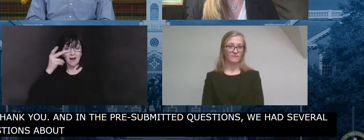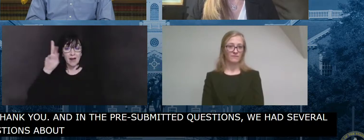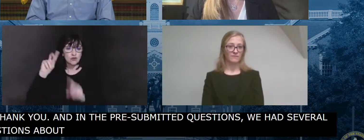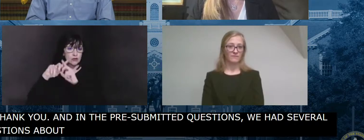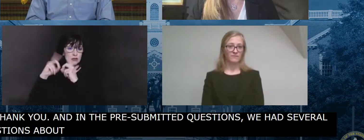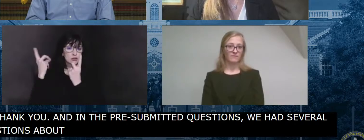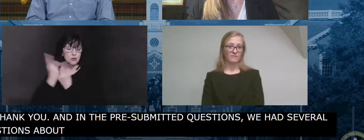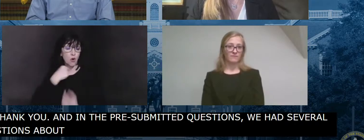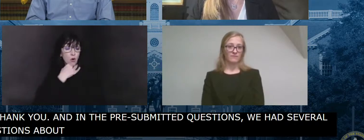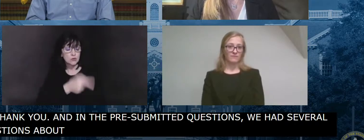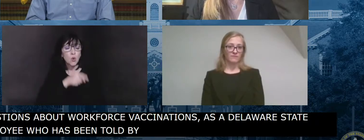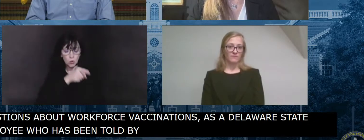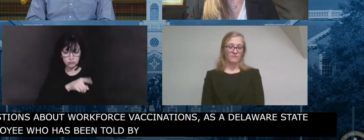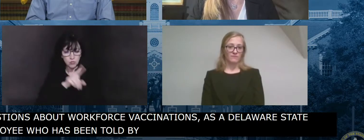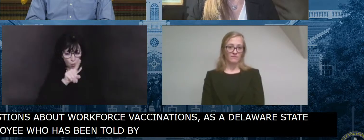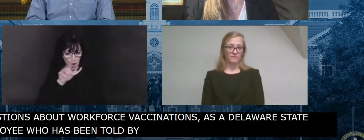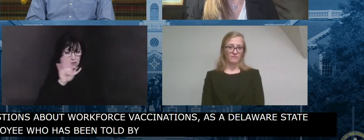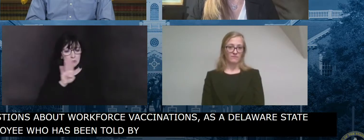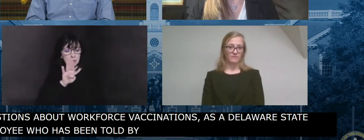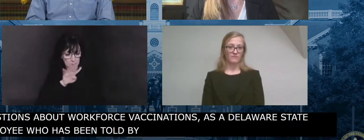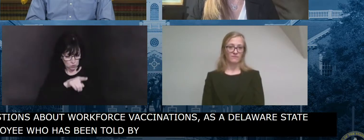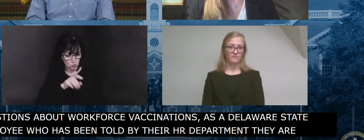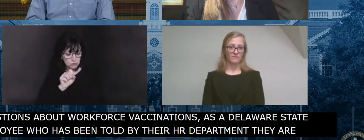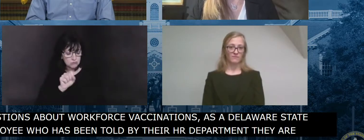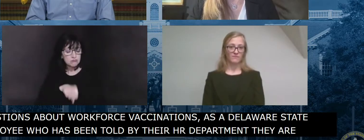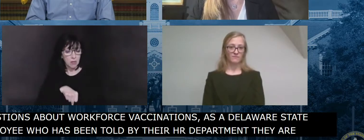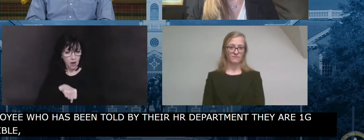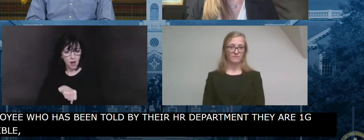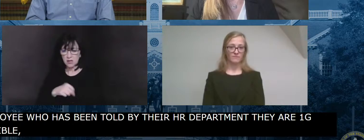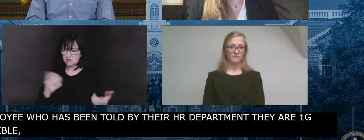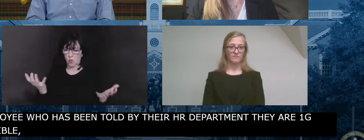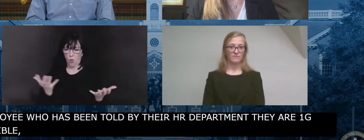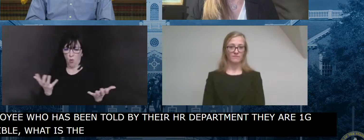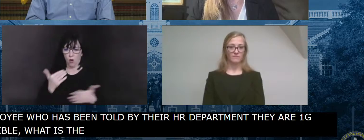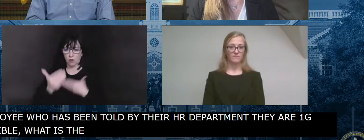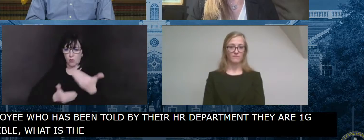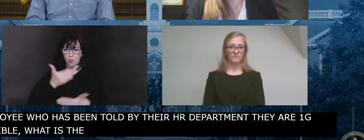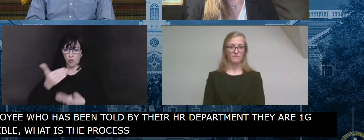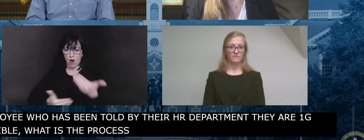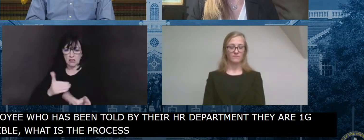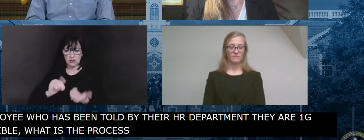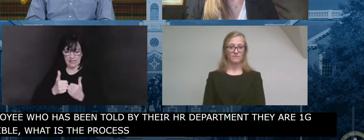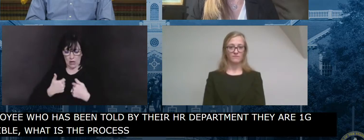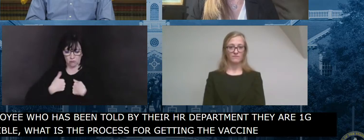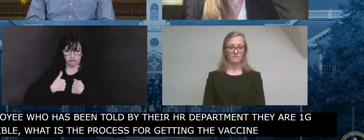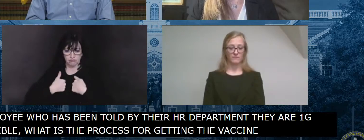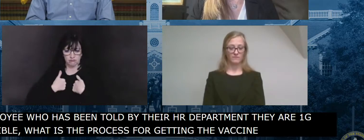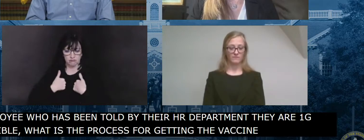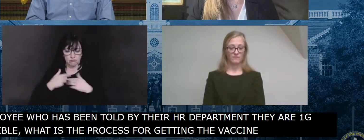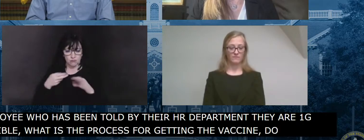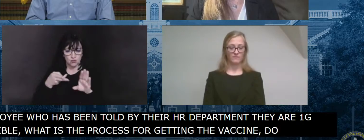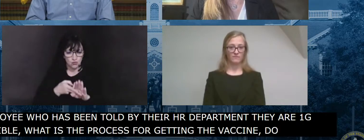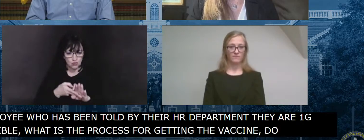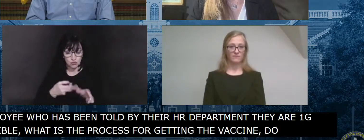are 1B eligible, what is the process for getting the vaccine? Do they need to make an appointment on the website, get a voucher from